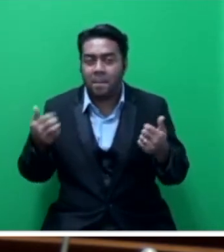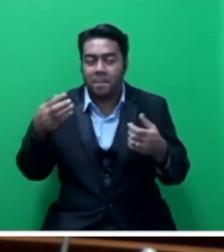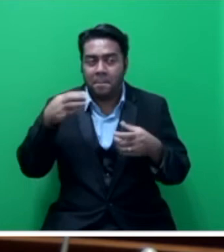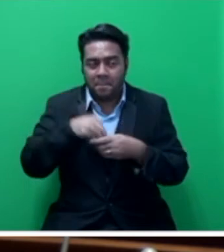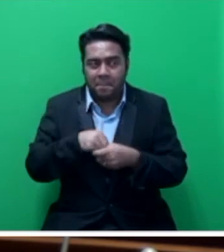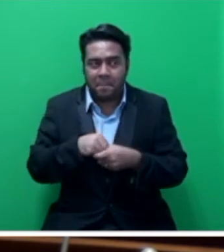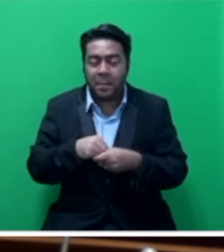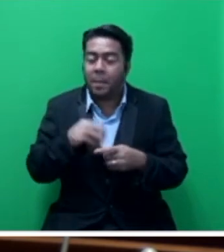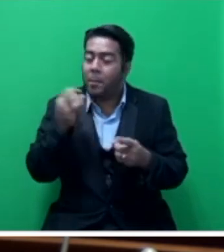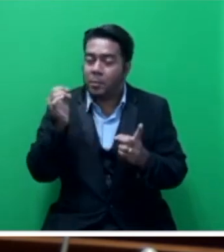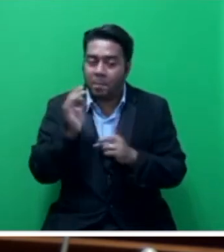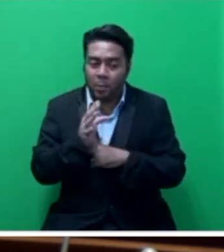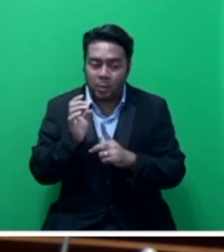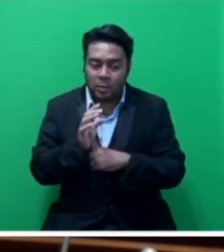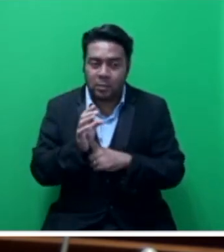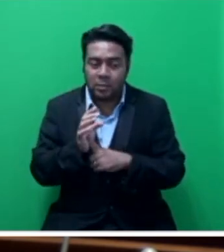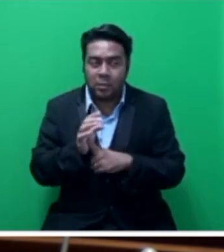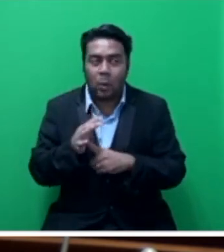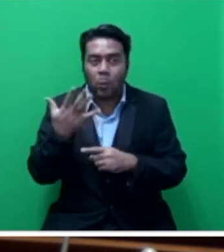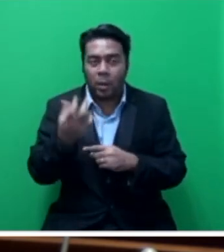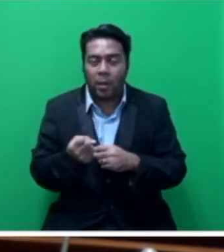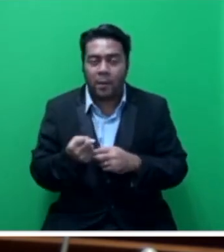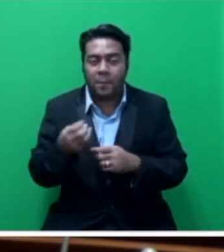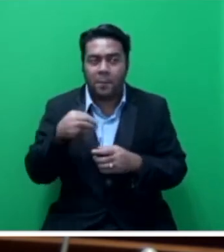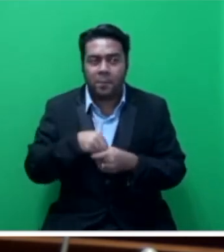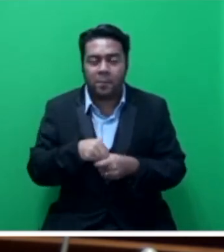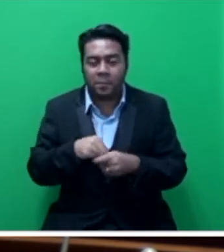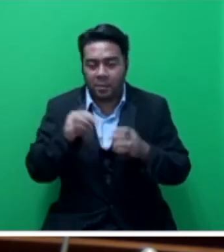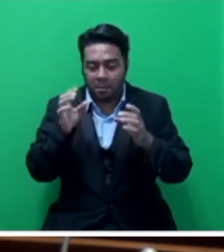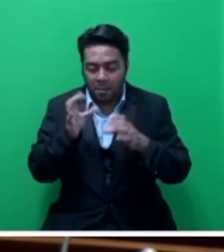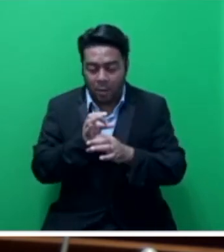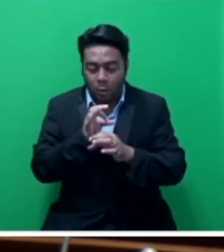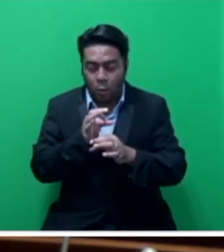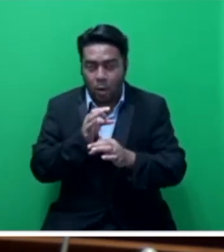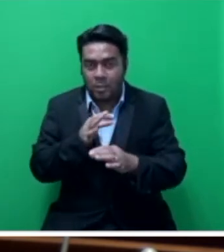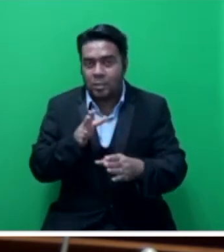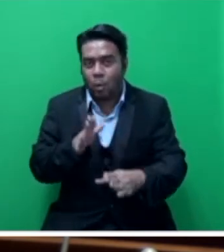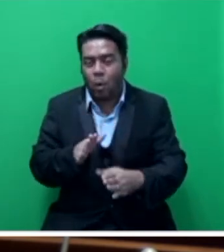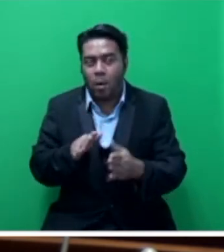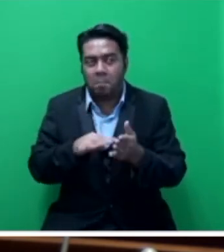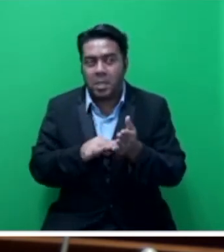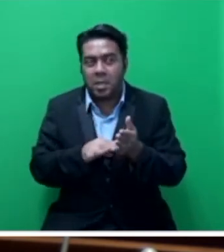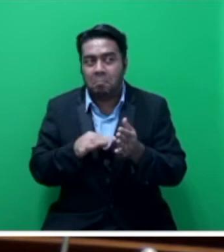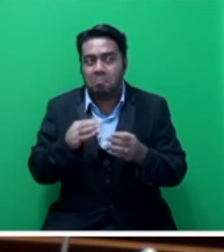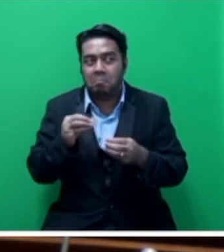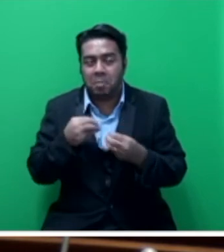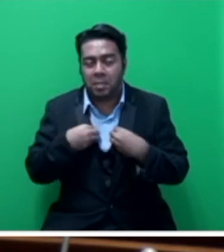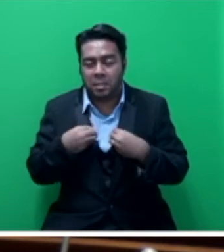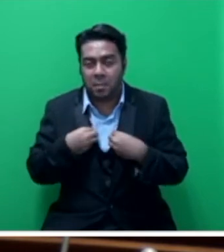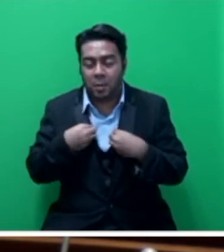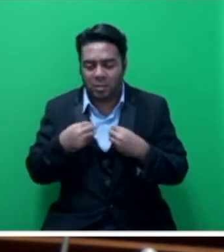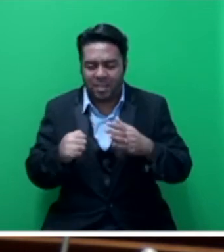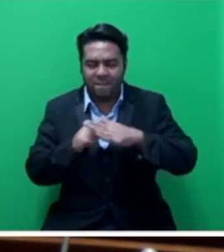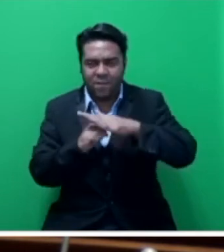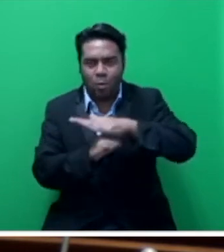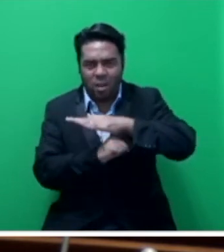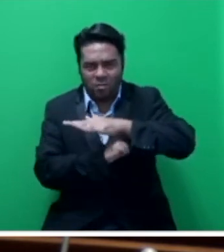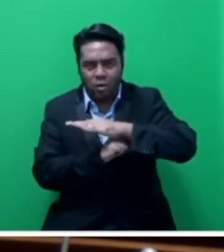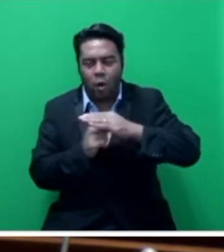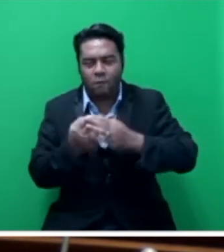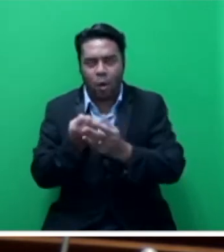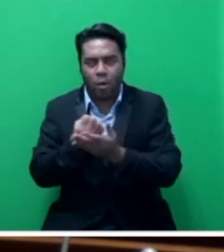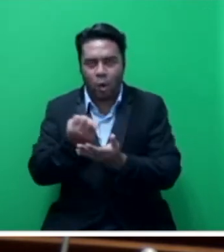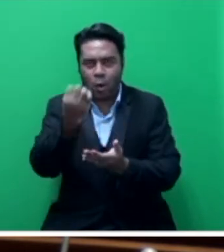most important have been our micro and small medium enterprises. Why? Because they are actually the foundation of our